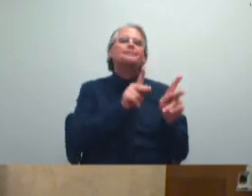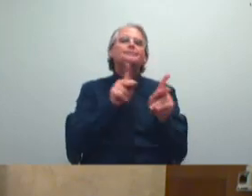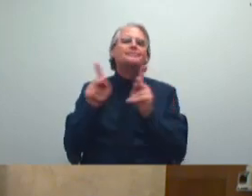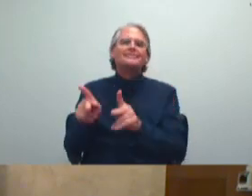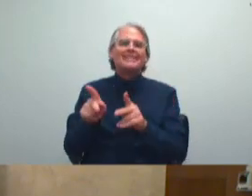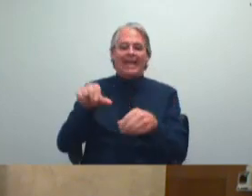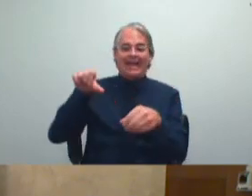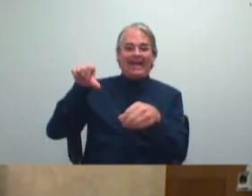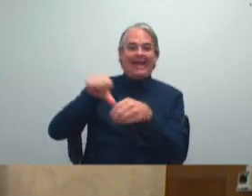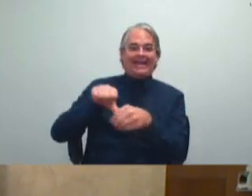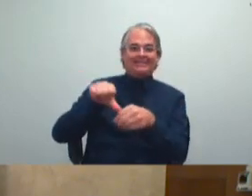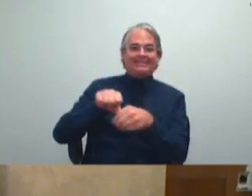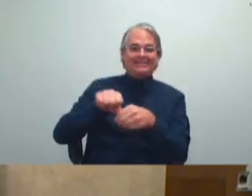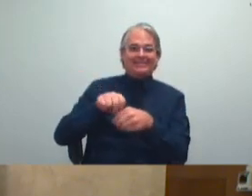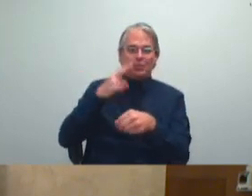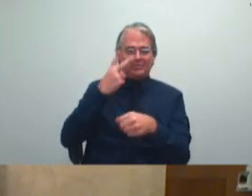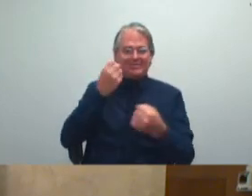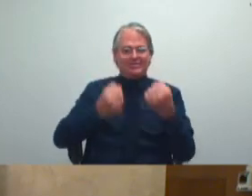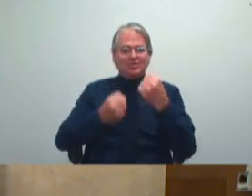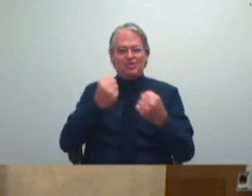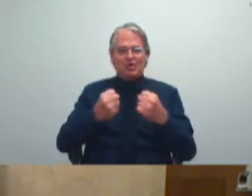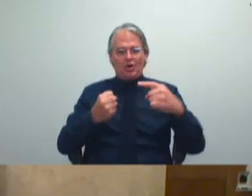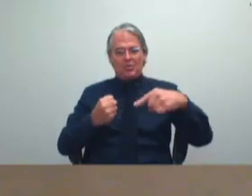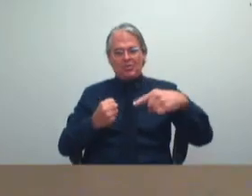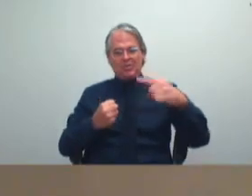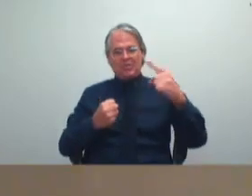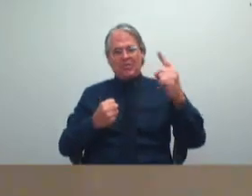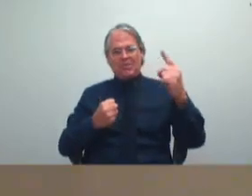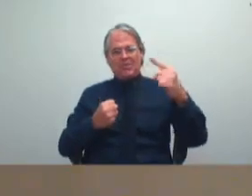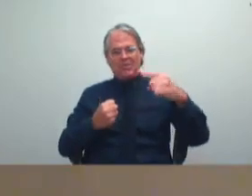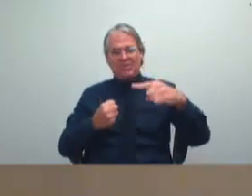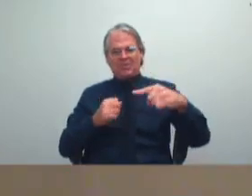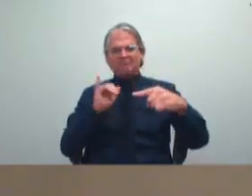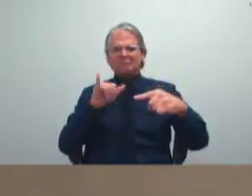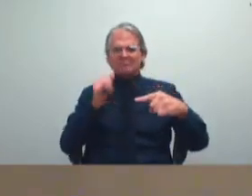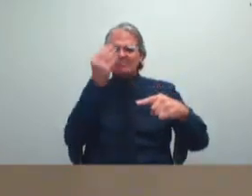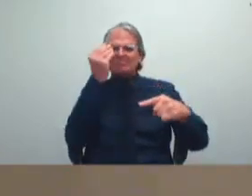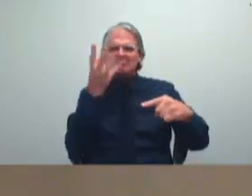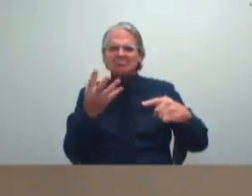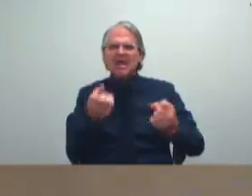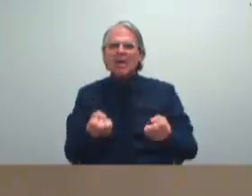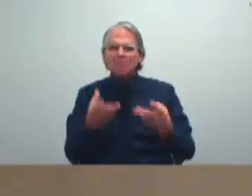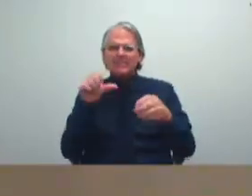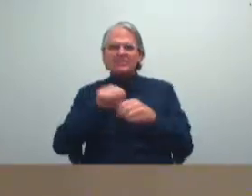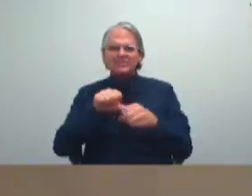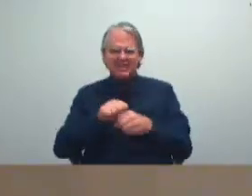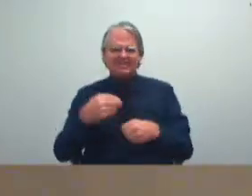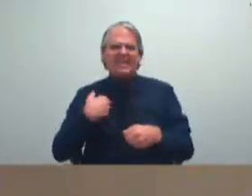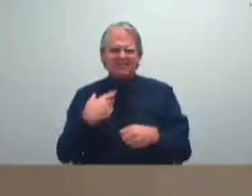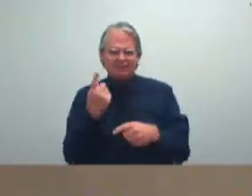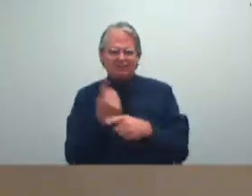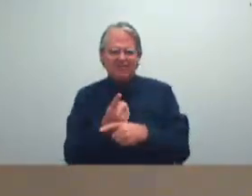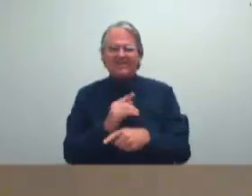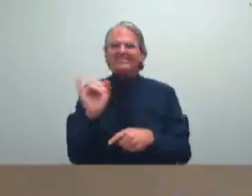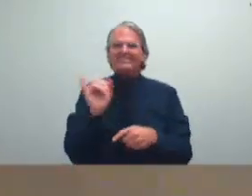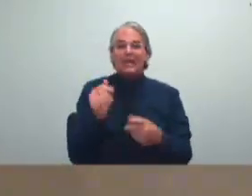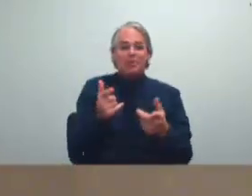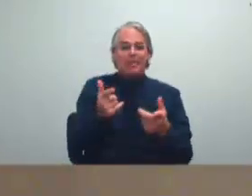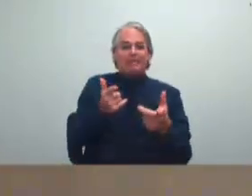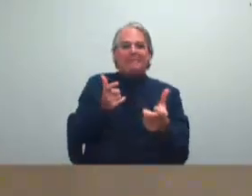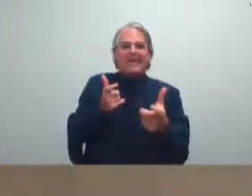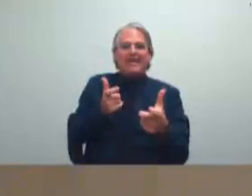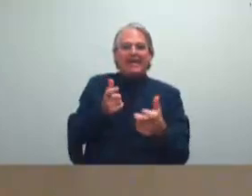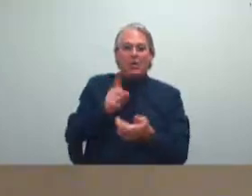tool, tells you how much gas is in the car. You also have a speedometer, and the speedometer measures how fast you're